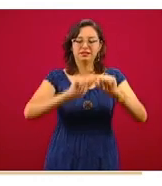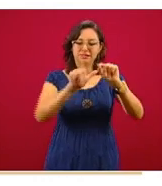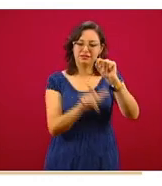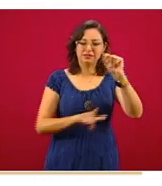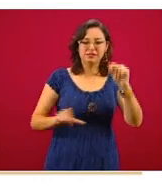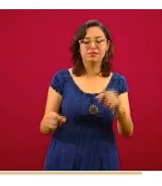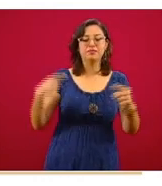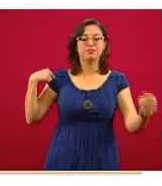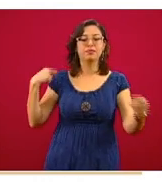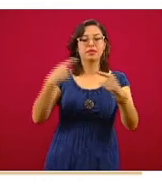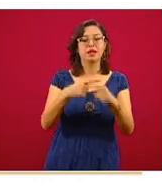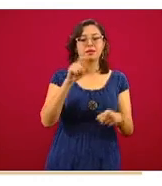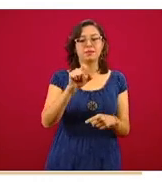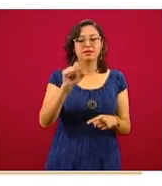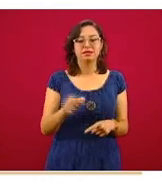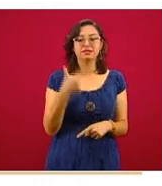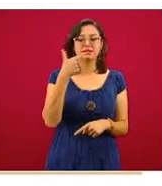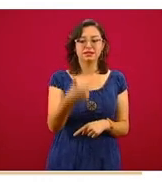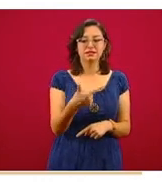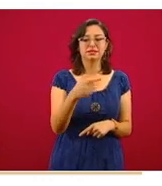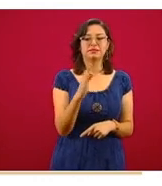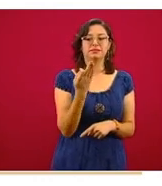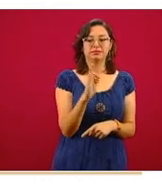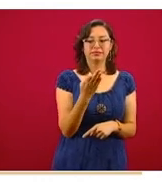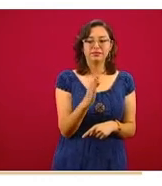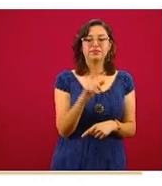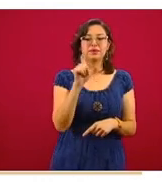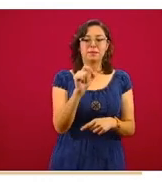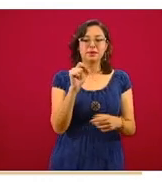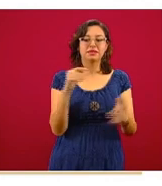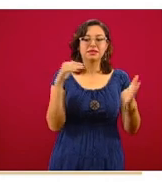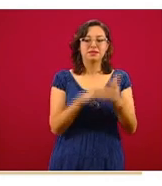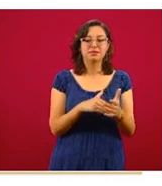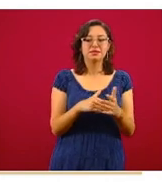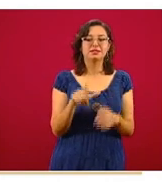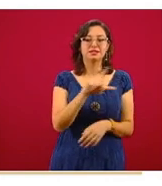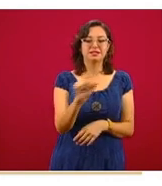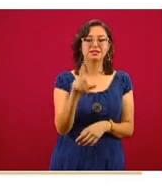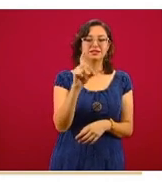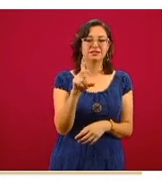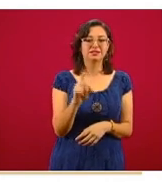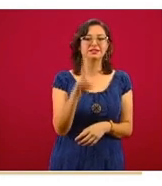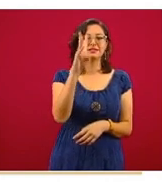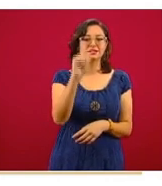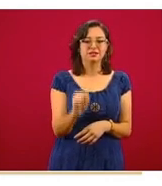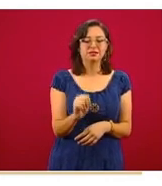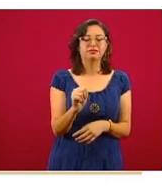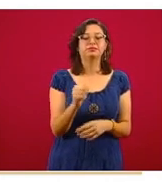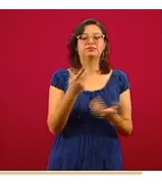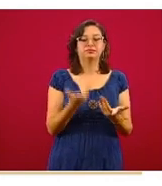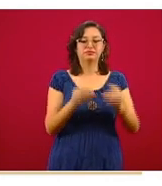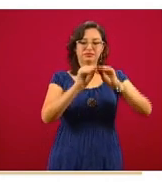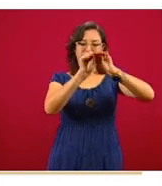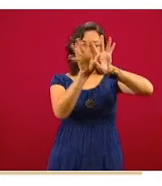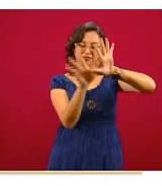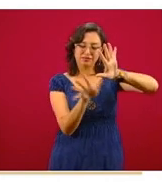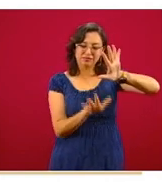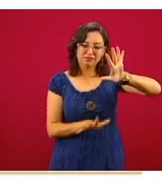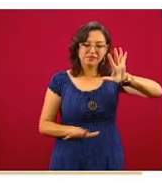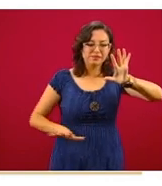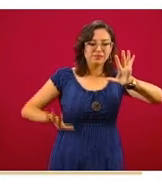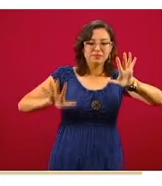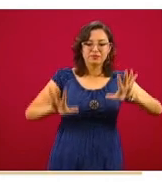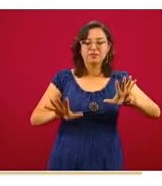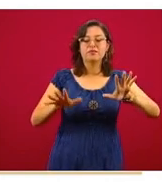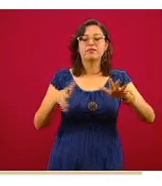And remember, we are talking about the cumulative confirmed cases, meaning all of those cases that have been confirmed since the